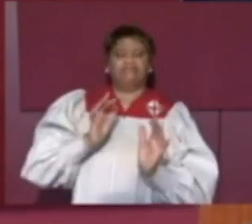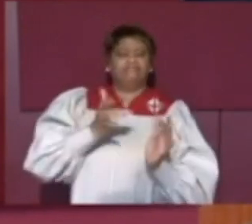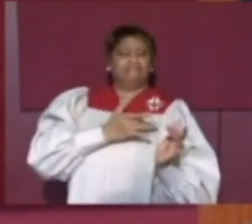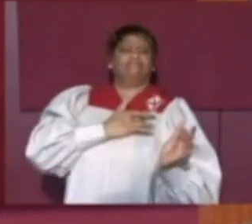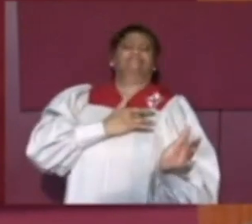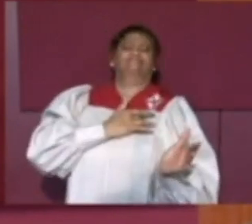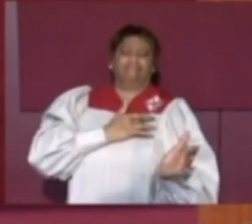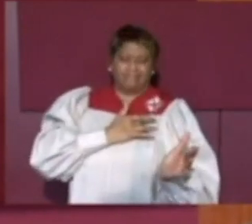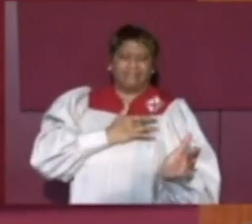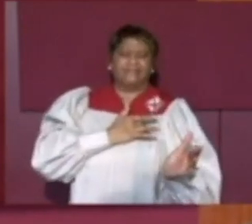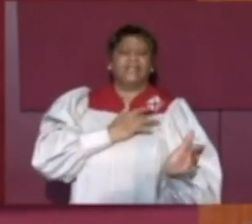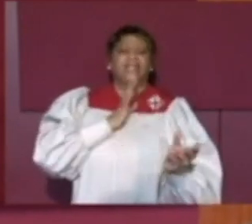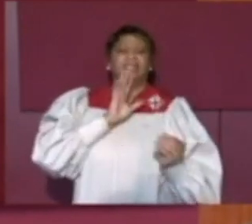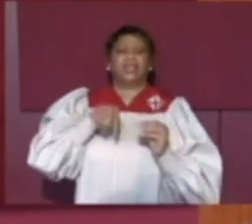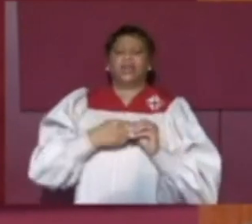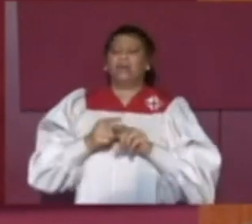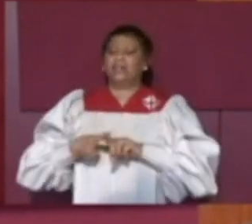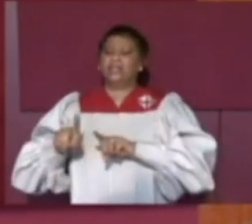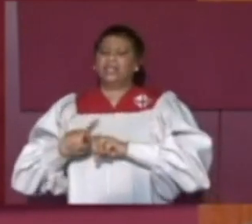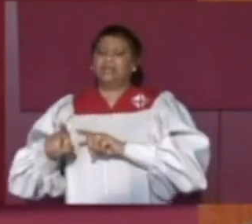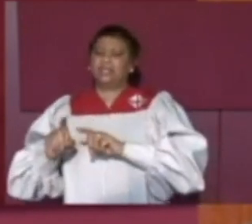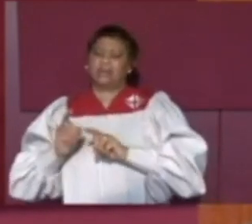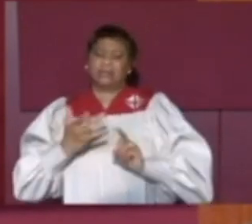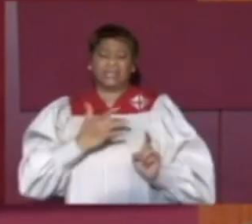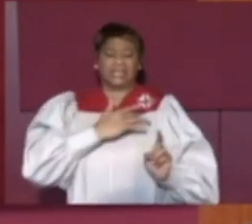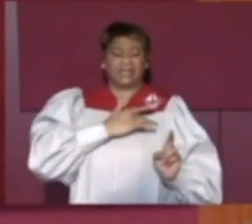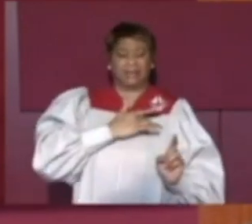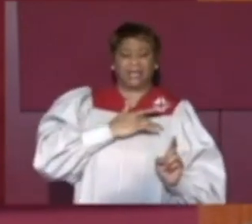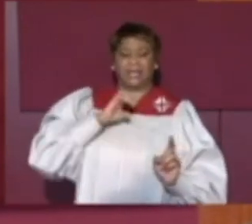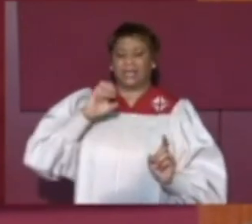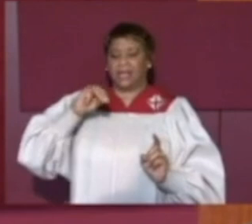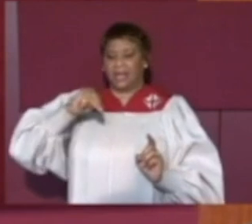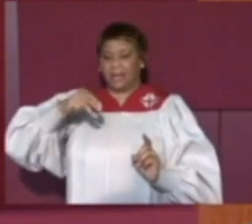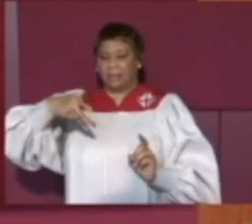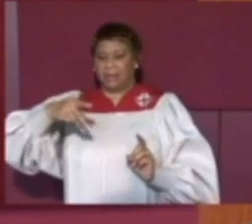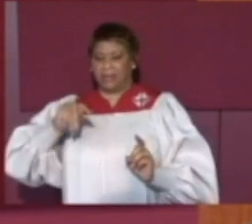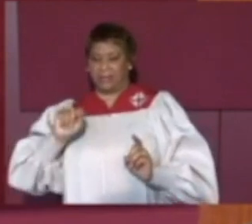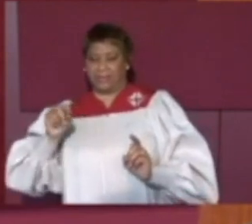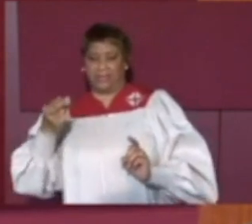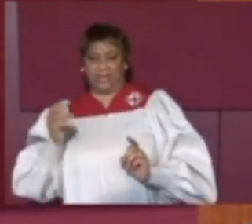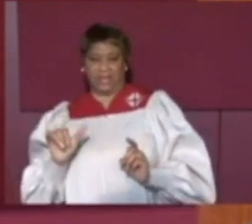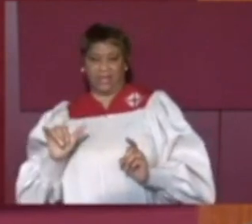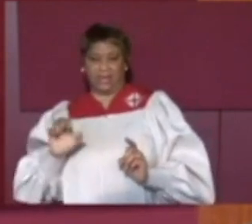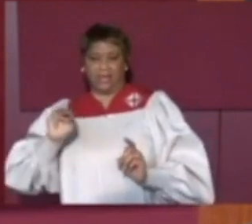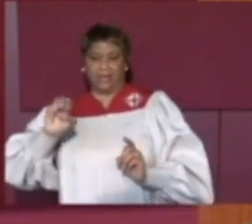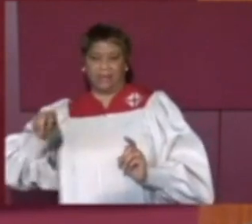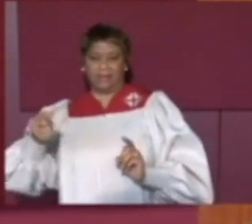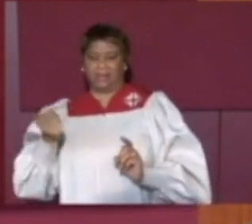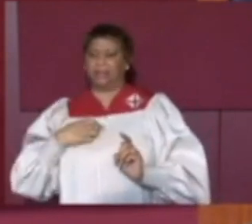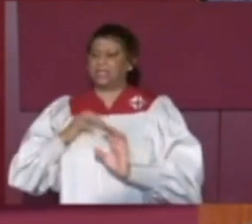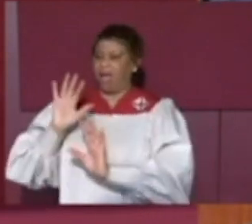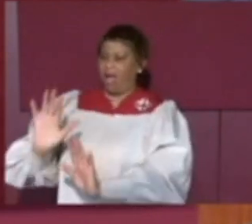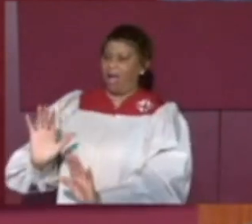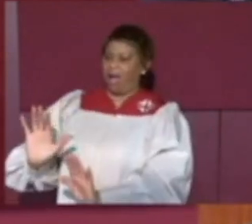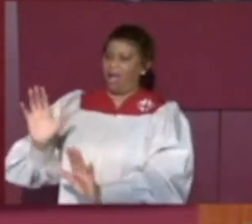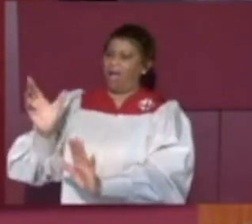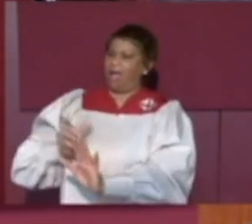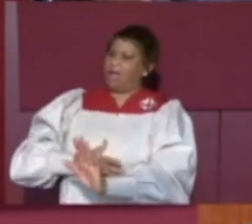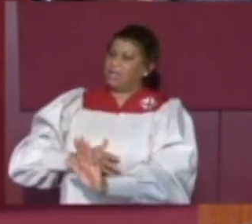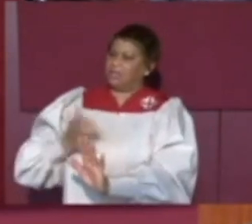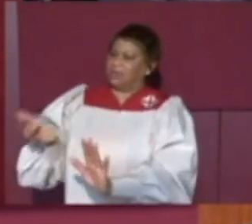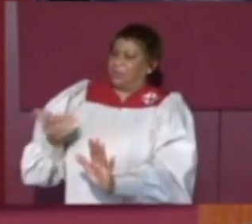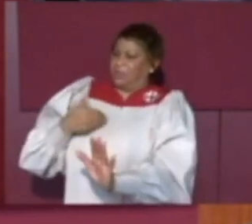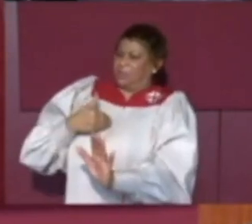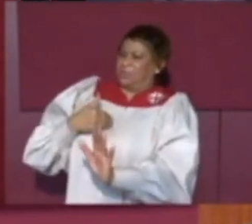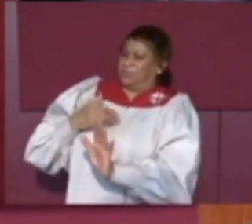be touched. We talked about the difference between sympathy and empathy. Empathy means I feel for you. Sympathy means I can